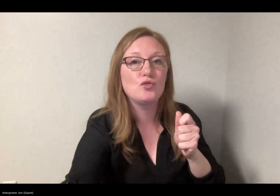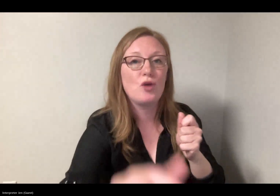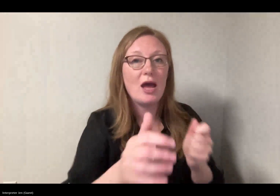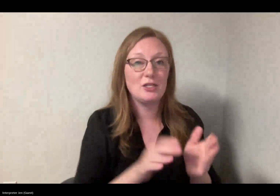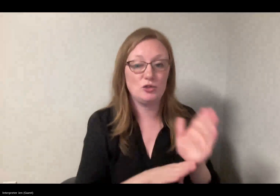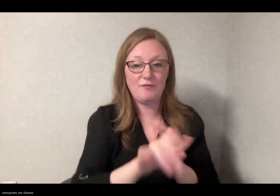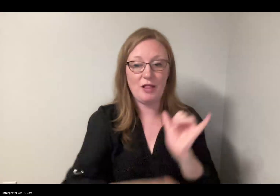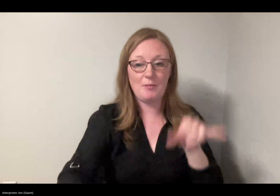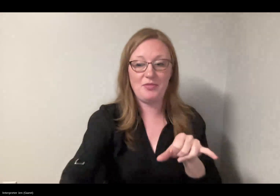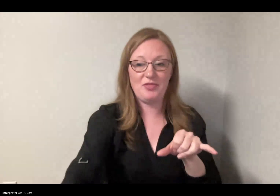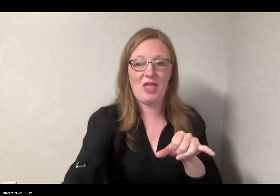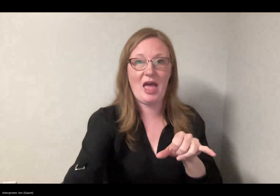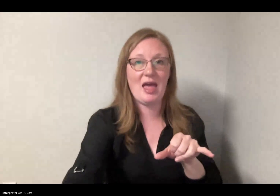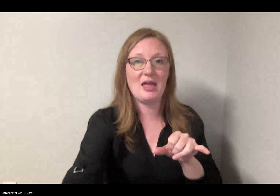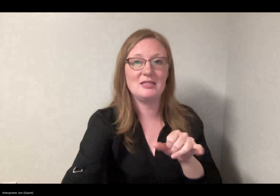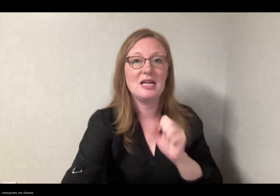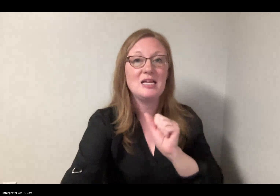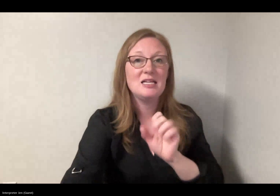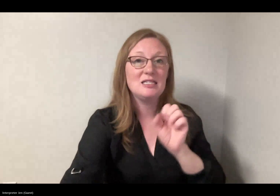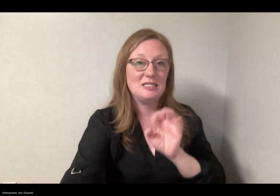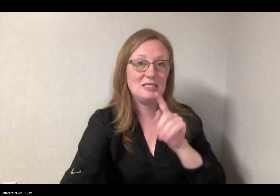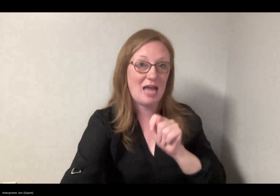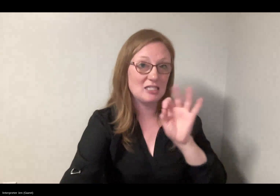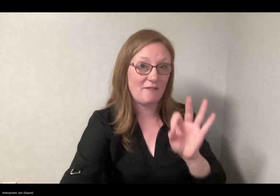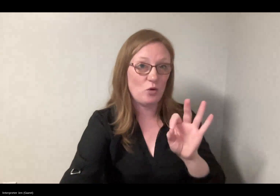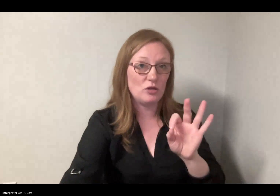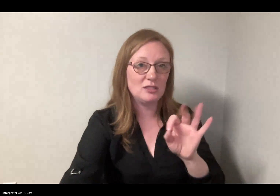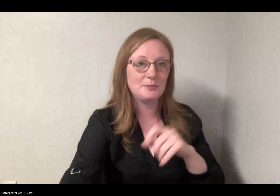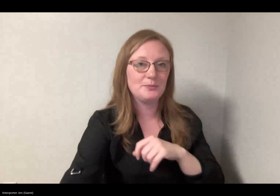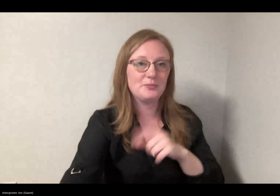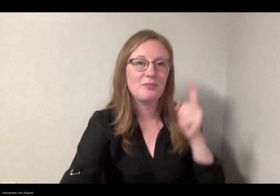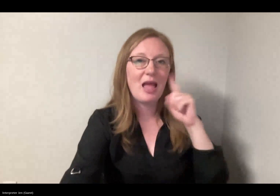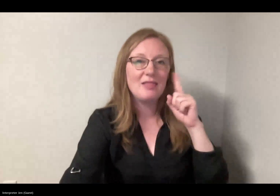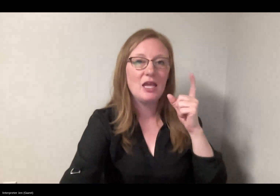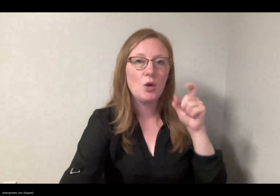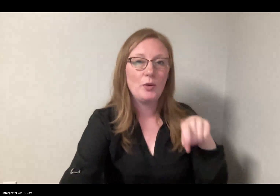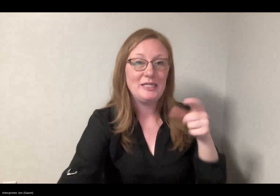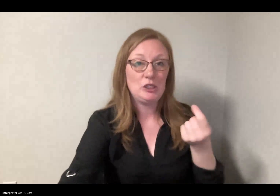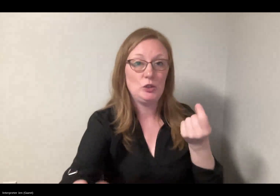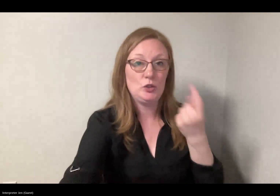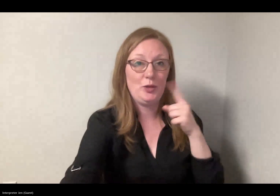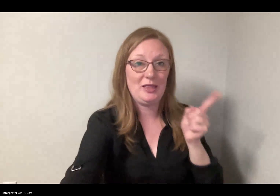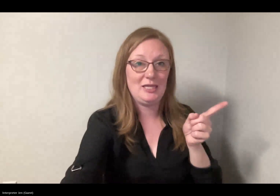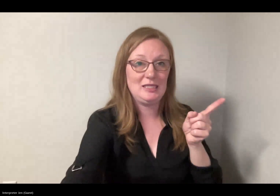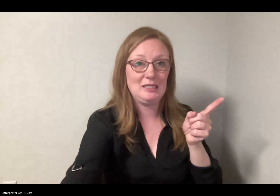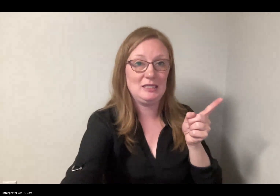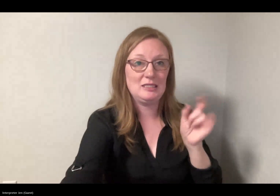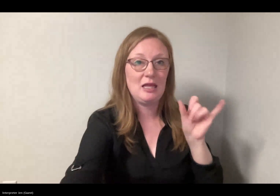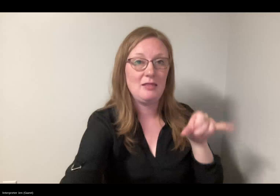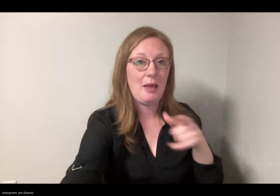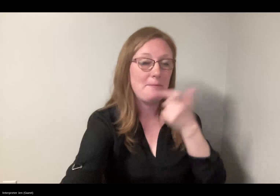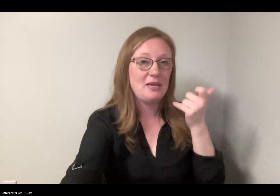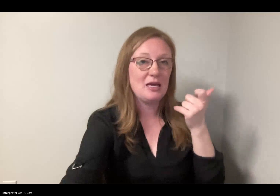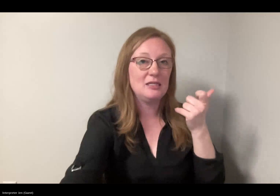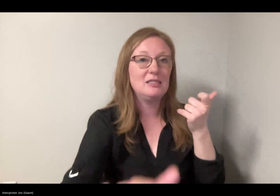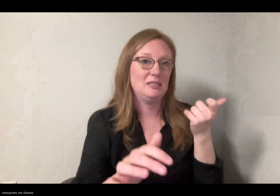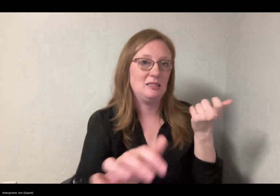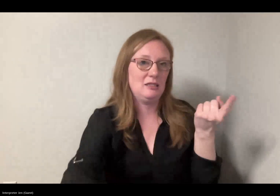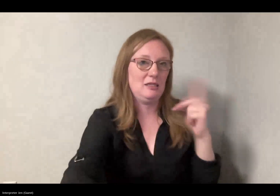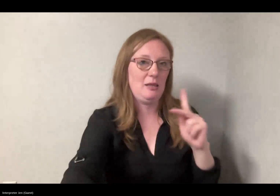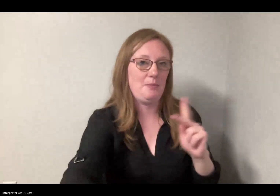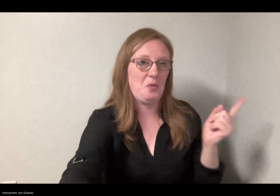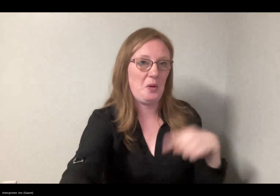Task Force, and I think what we're going to have to do is, because the turnout